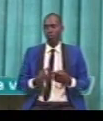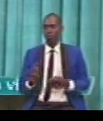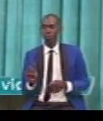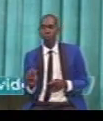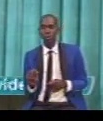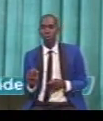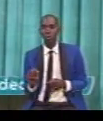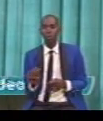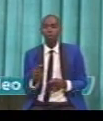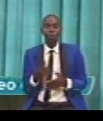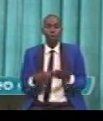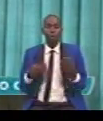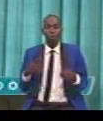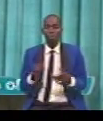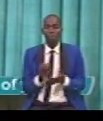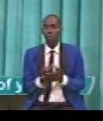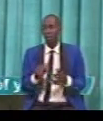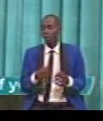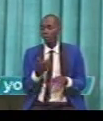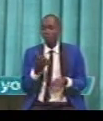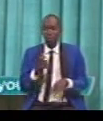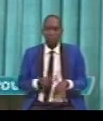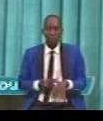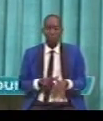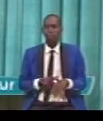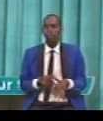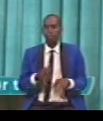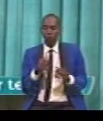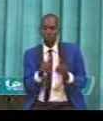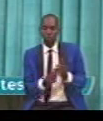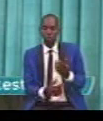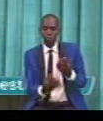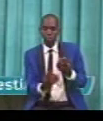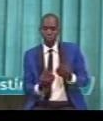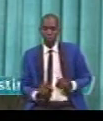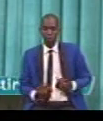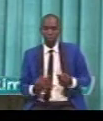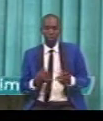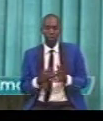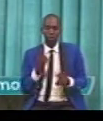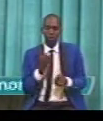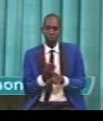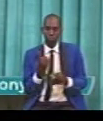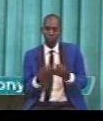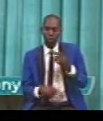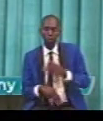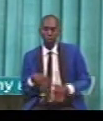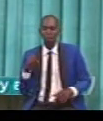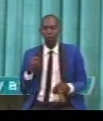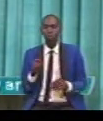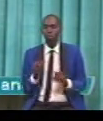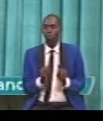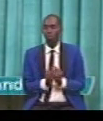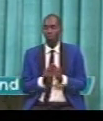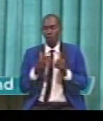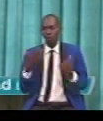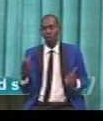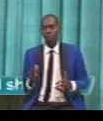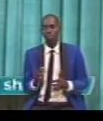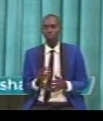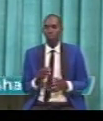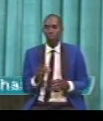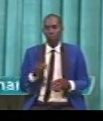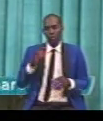that every time stool comes to the rectum or to the anal canal, it just comes out. And that's why you heard her talking about the